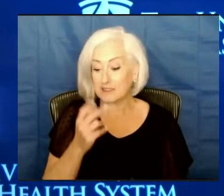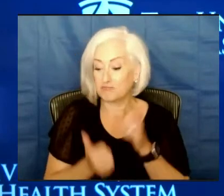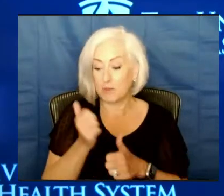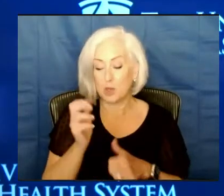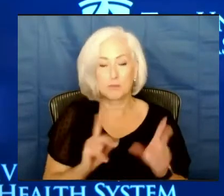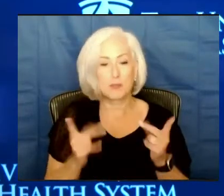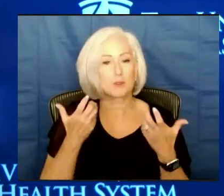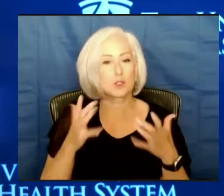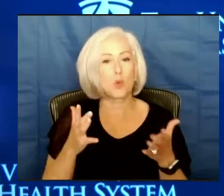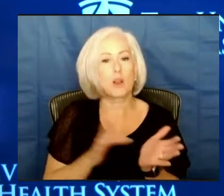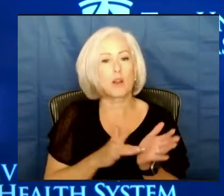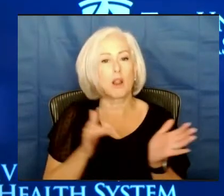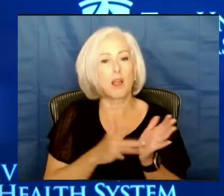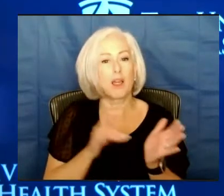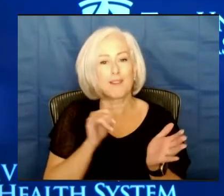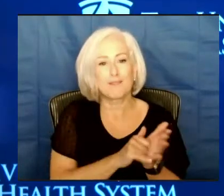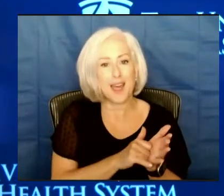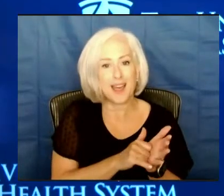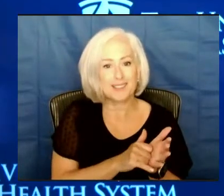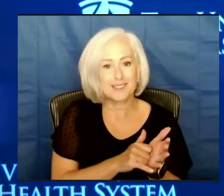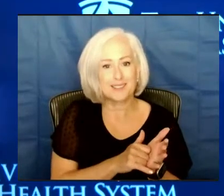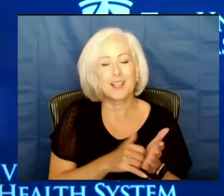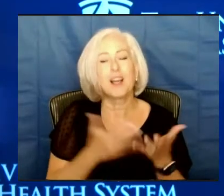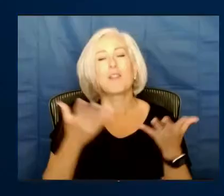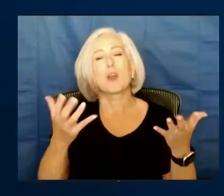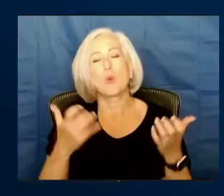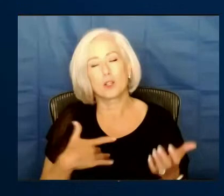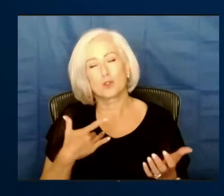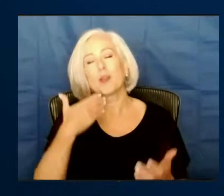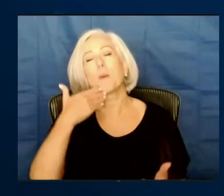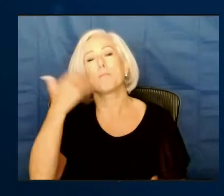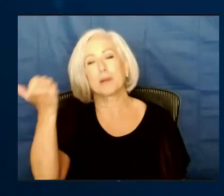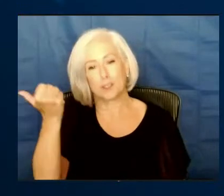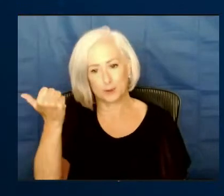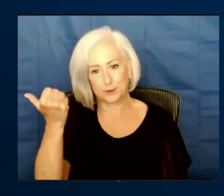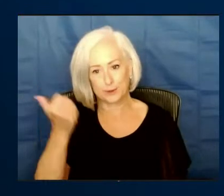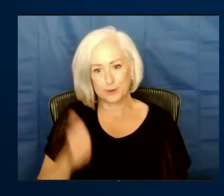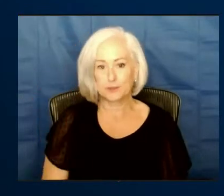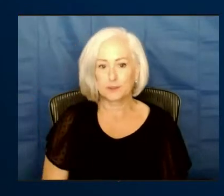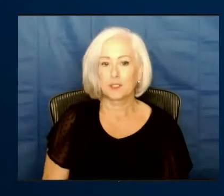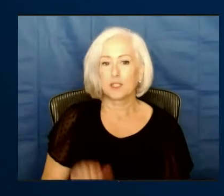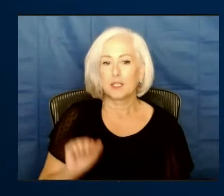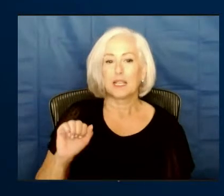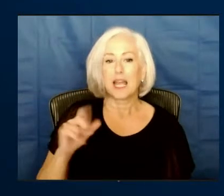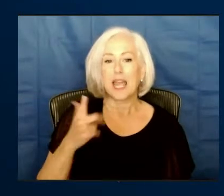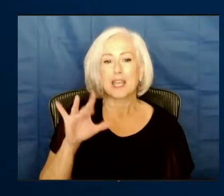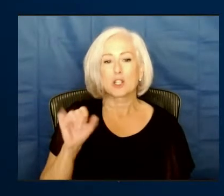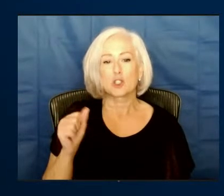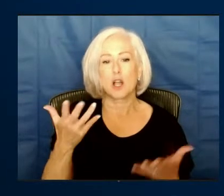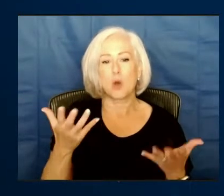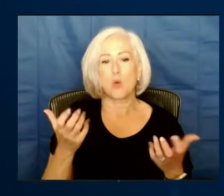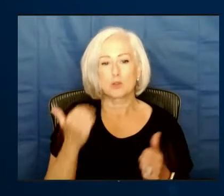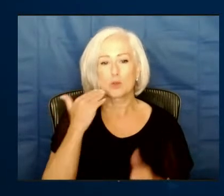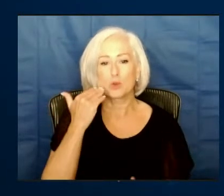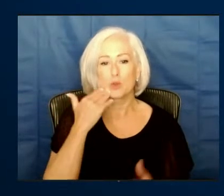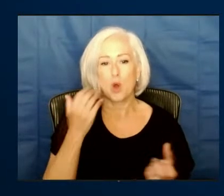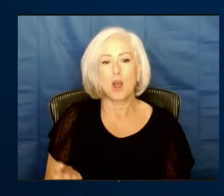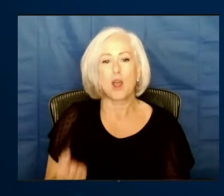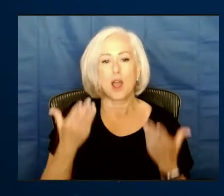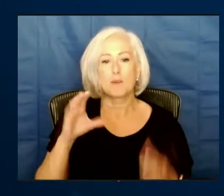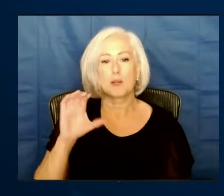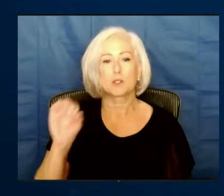it. Most people just want to feel better. Jess. Dr. Stites, Angela wants to know, though, how much Obamacare has helped with some of